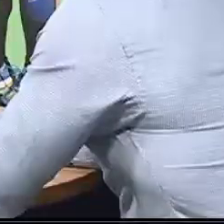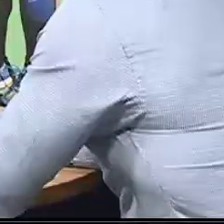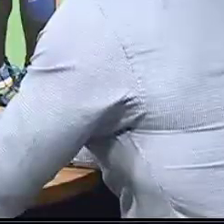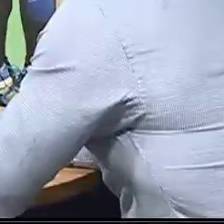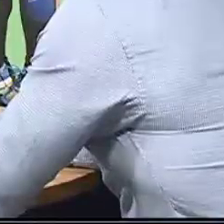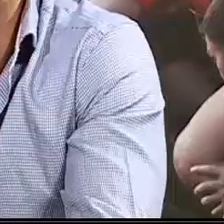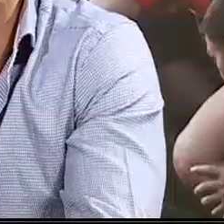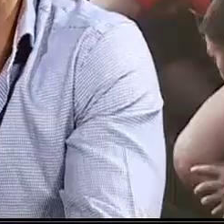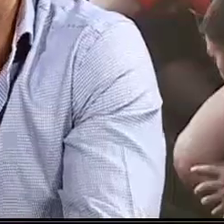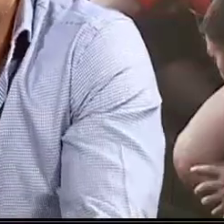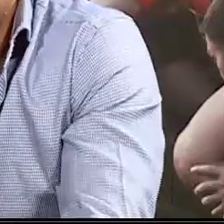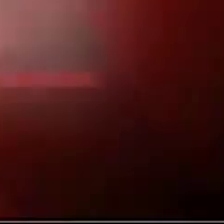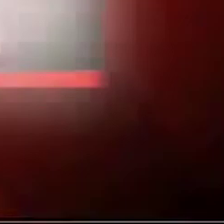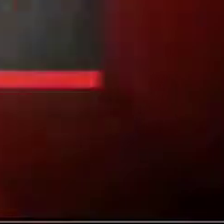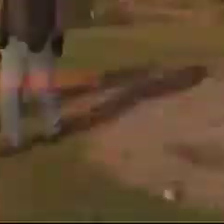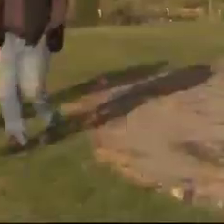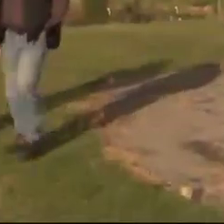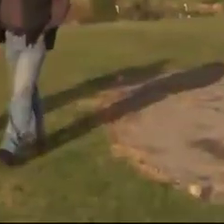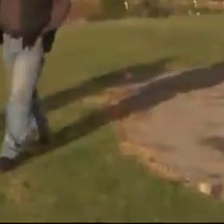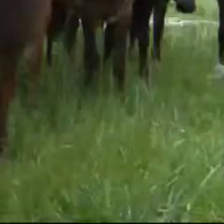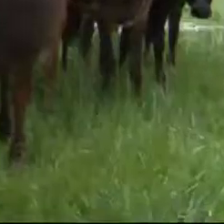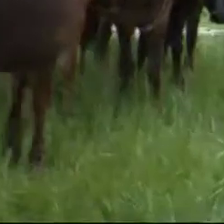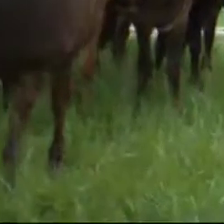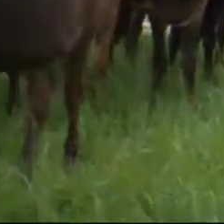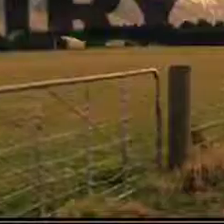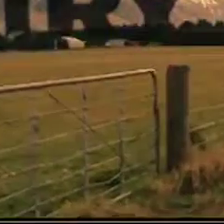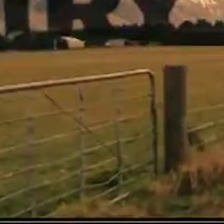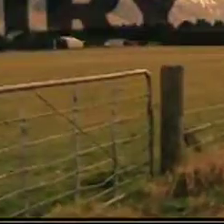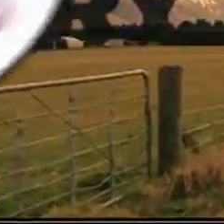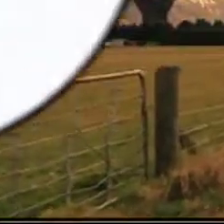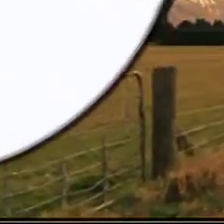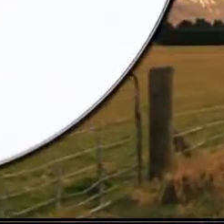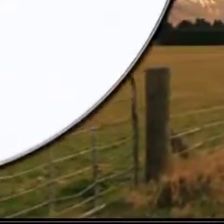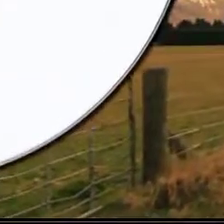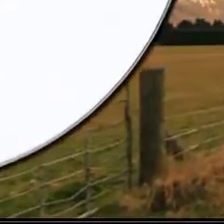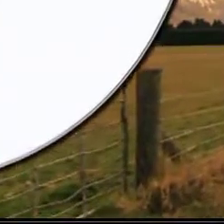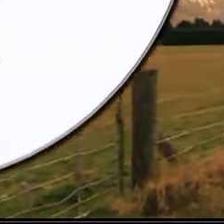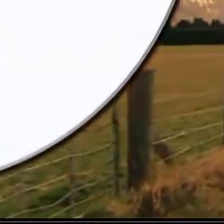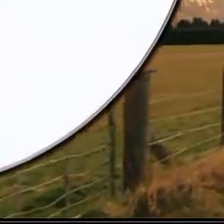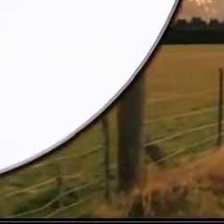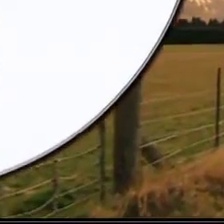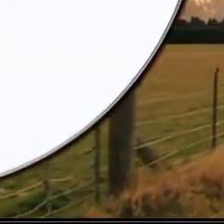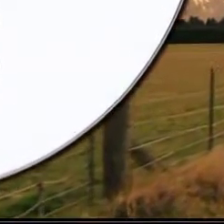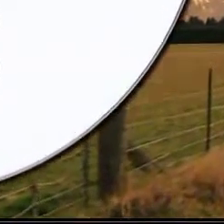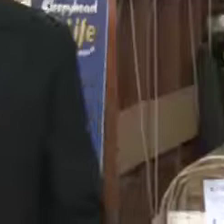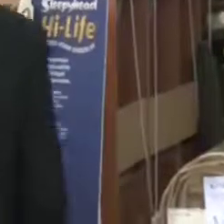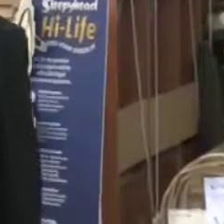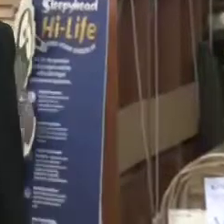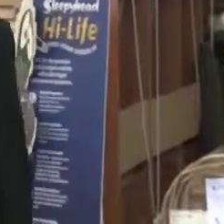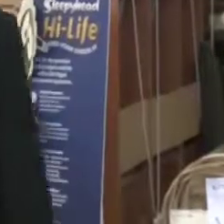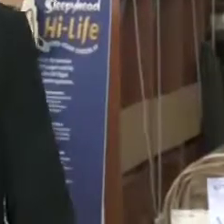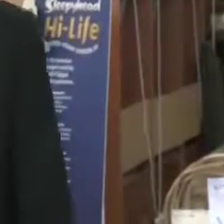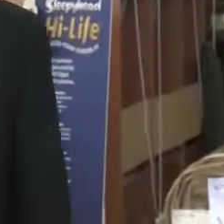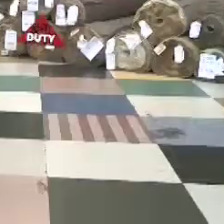again. So give us a call on 3777 033 and order a copy today. Hi,